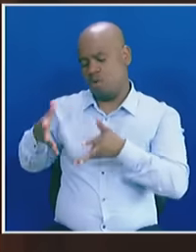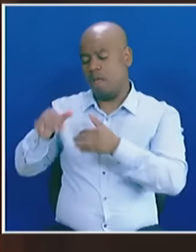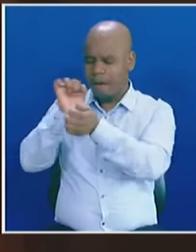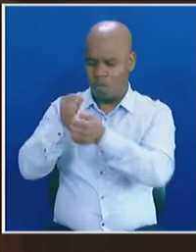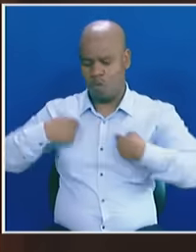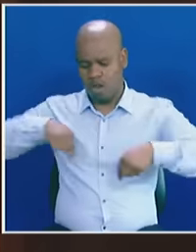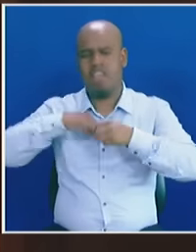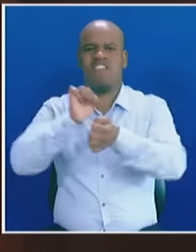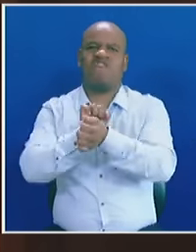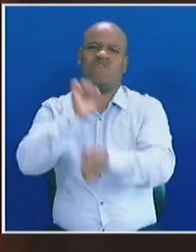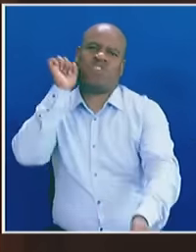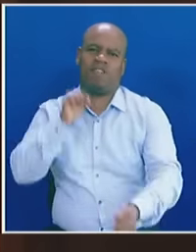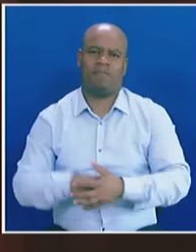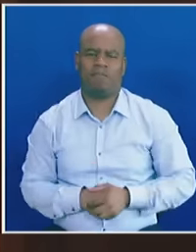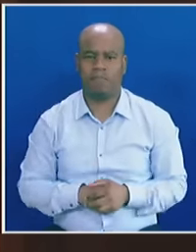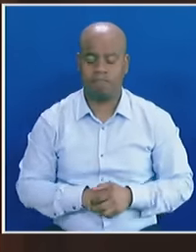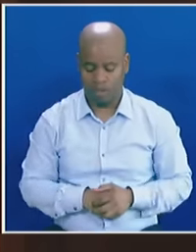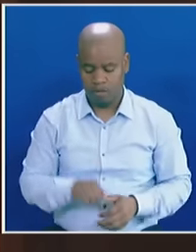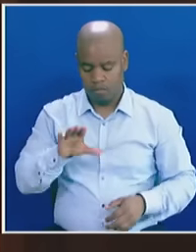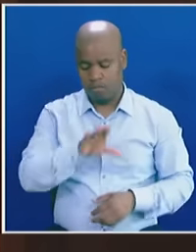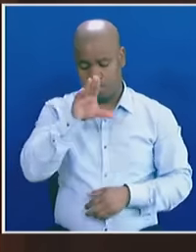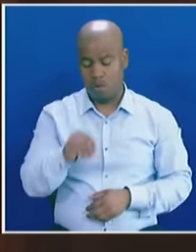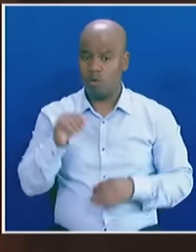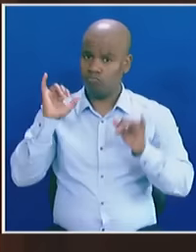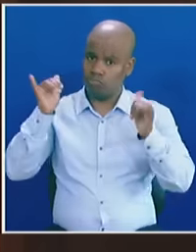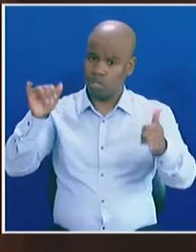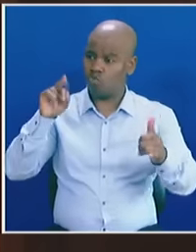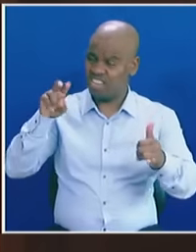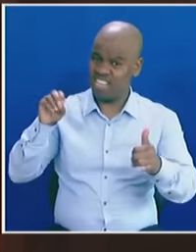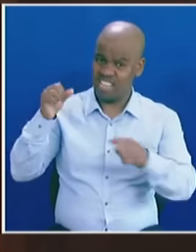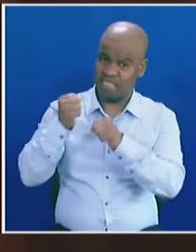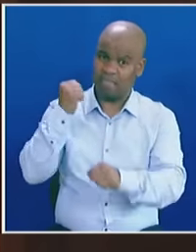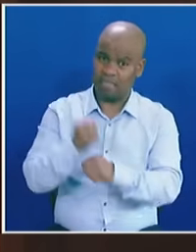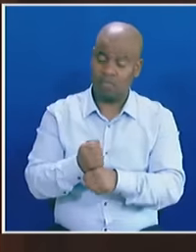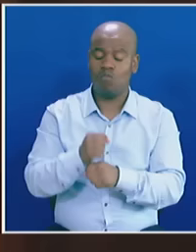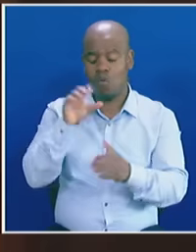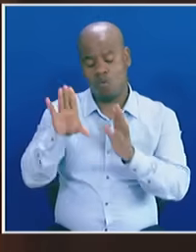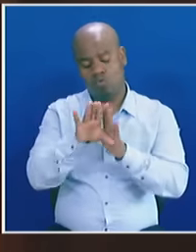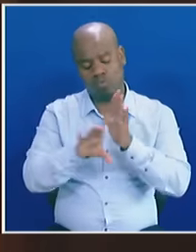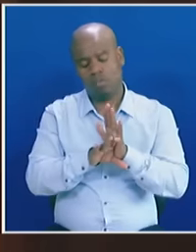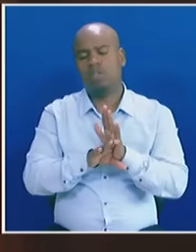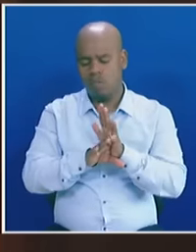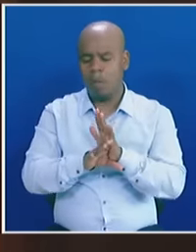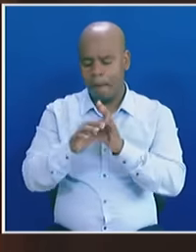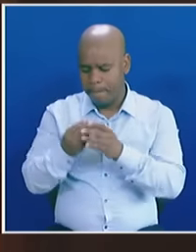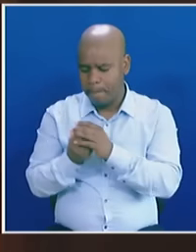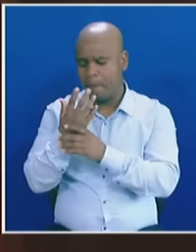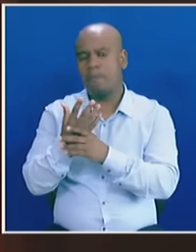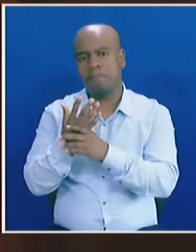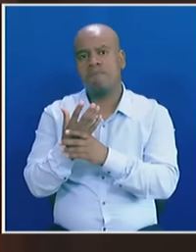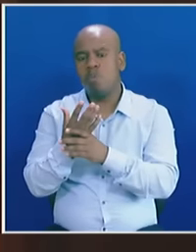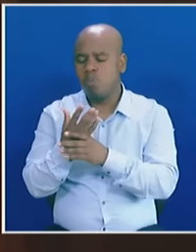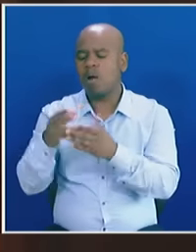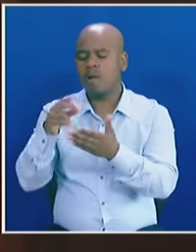today. Our country is celebrating its 20th anniversary of the signing of our Constitution into law. The